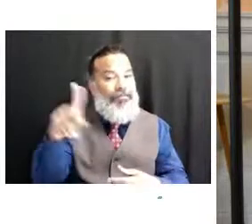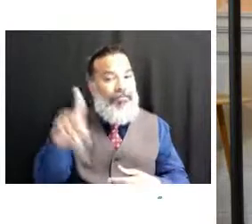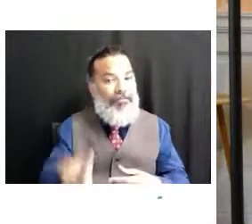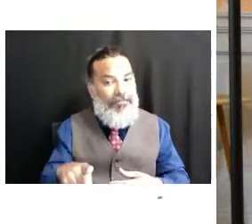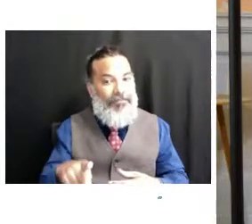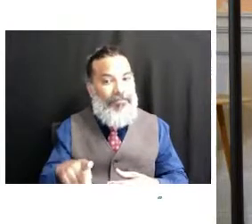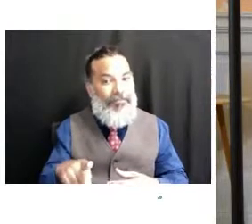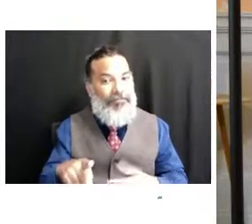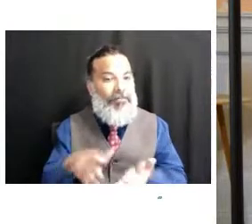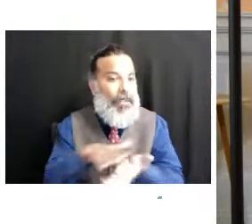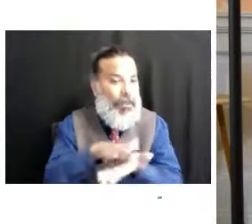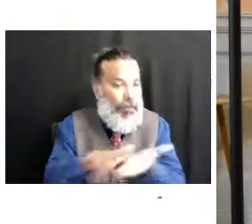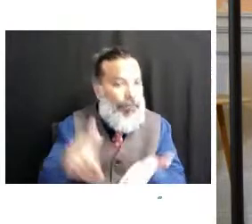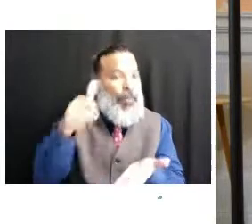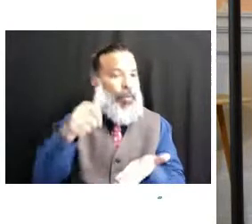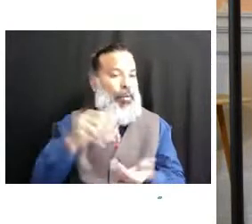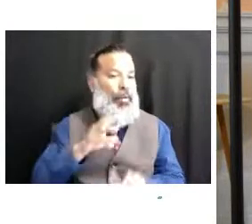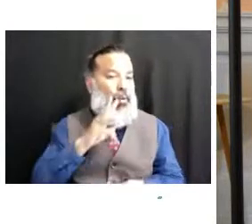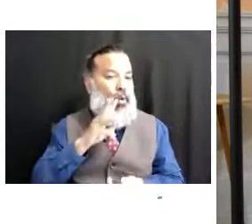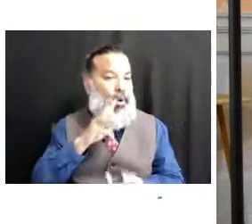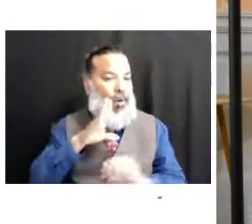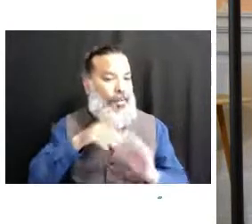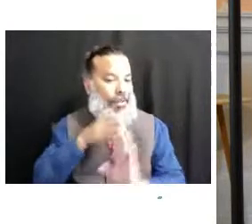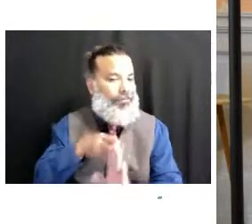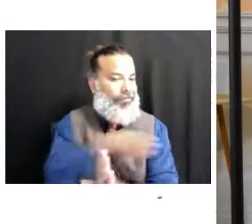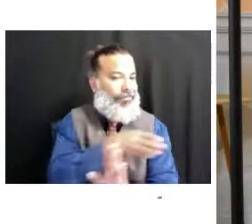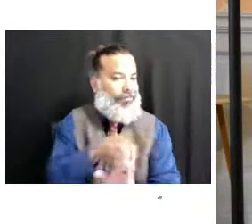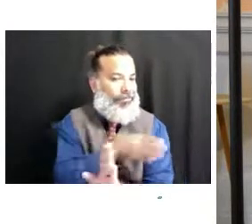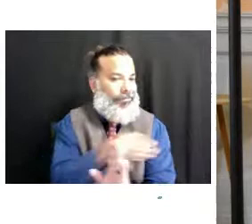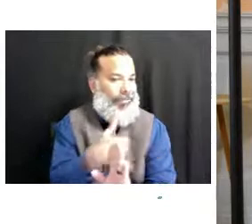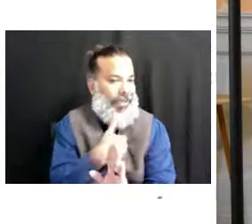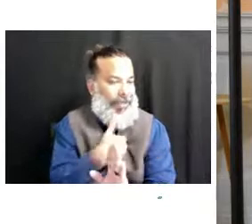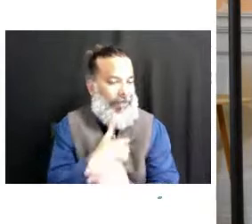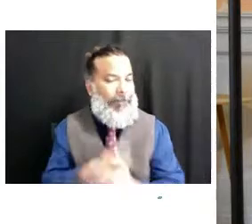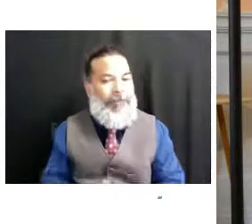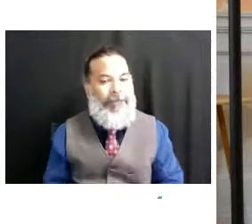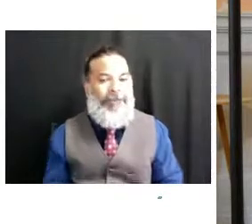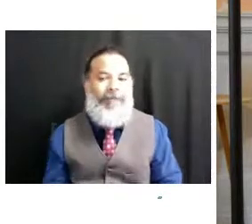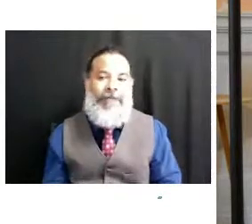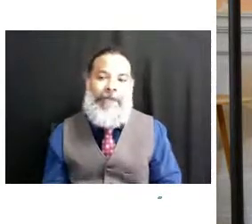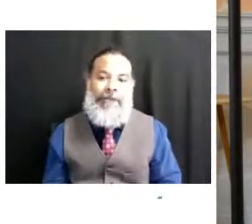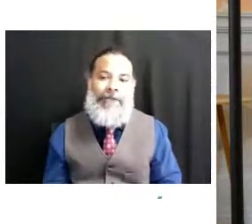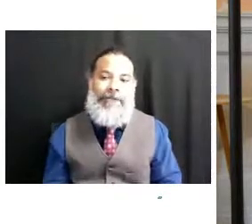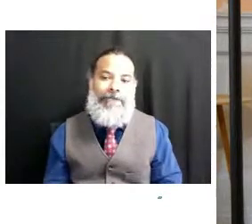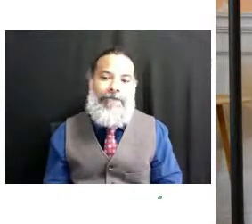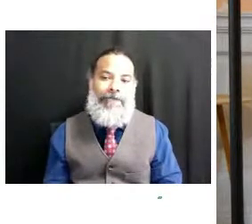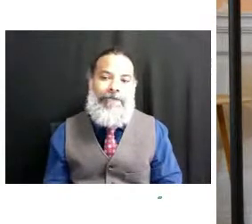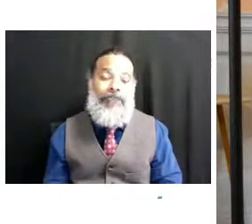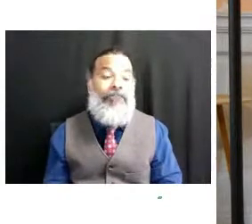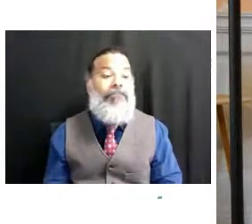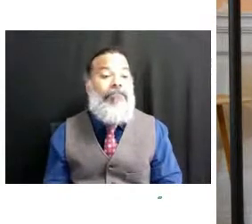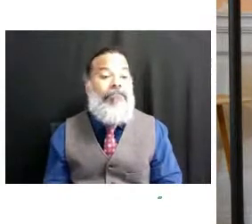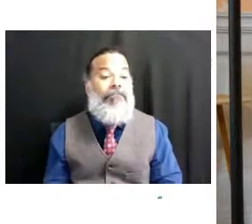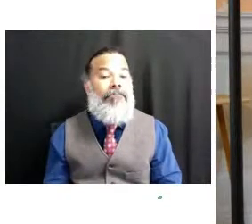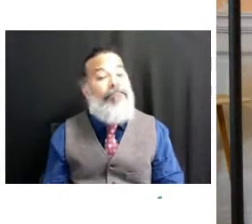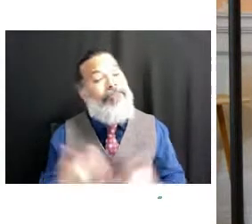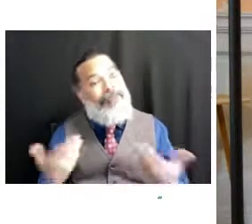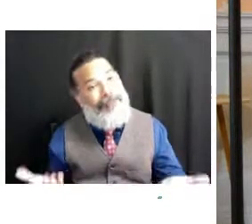much purer water than they had had in the past. But Philadelphia,